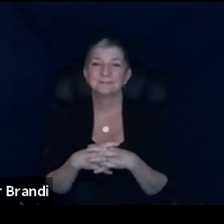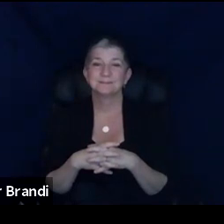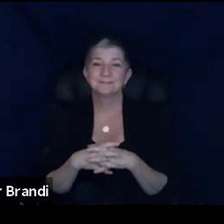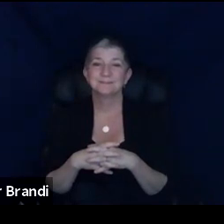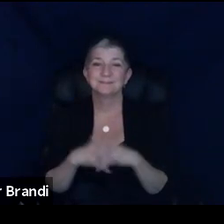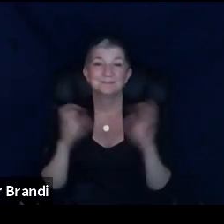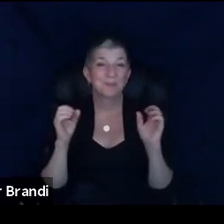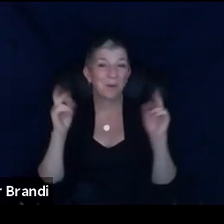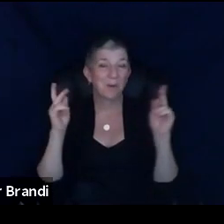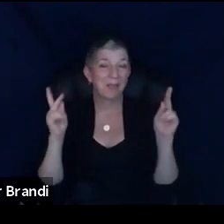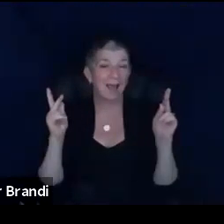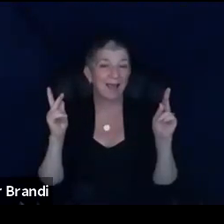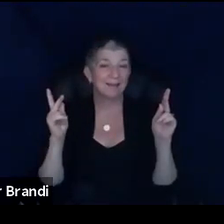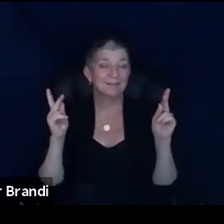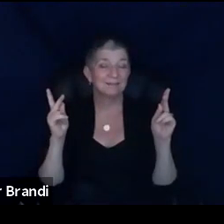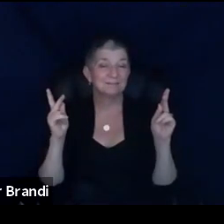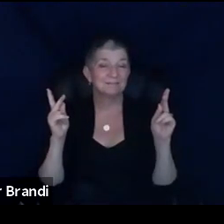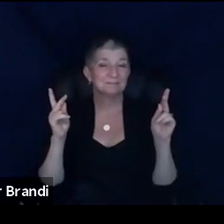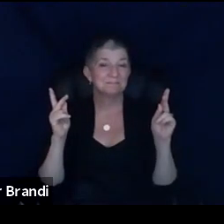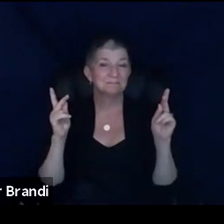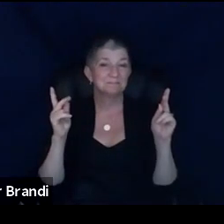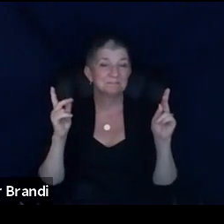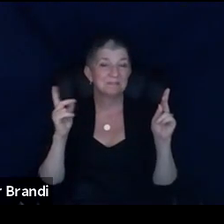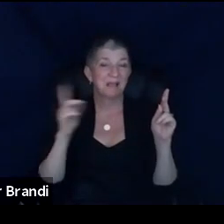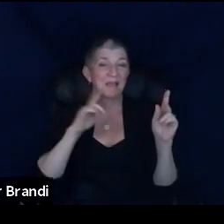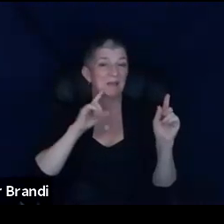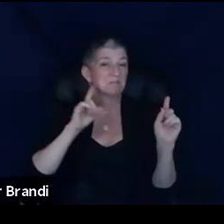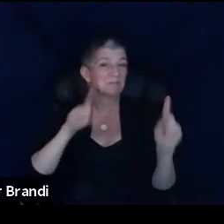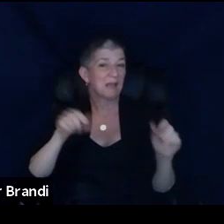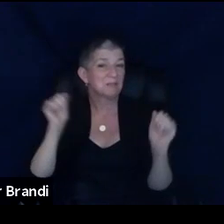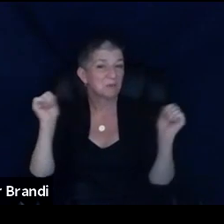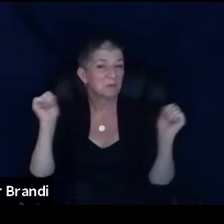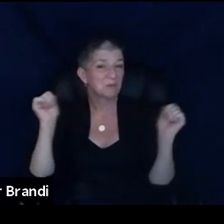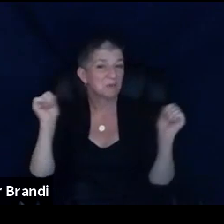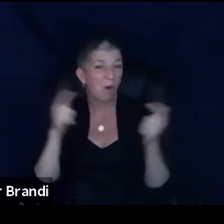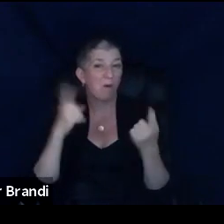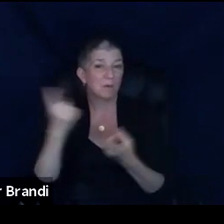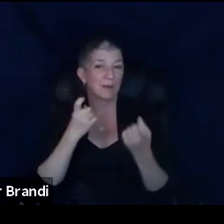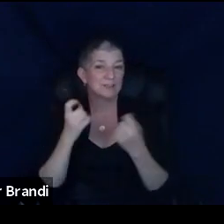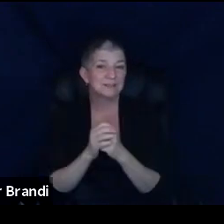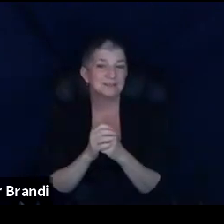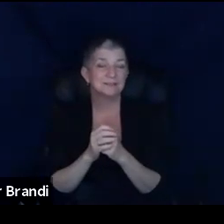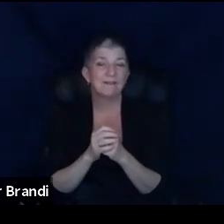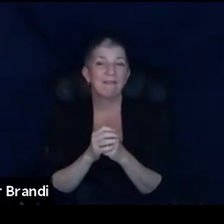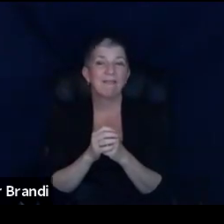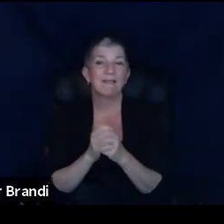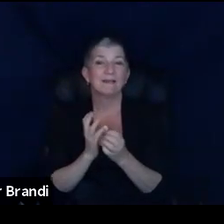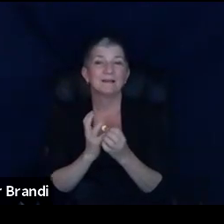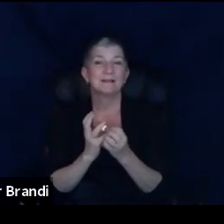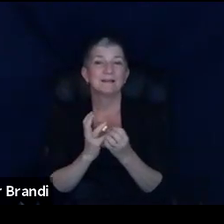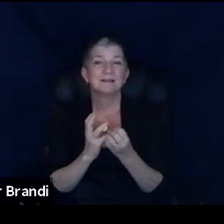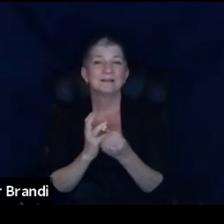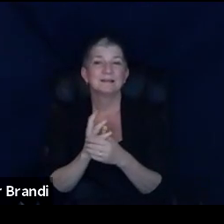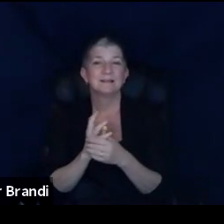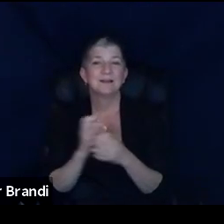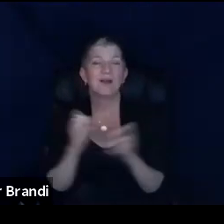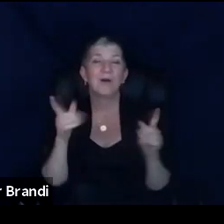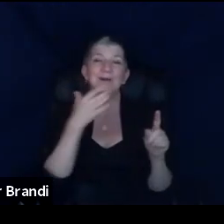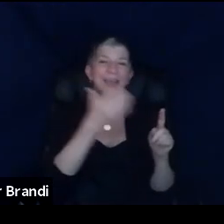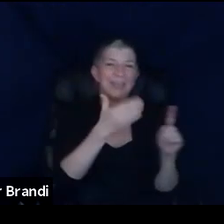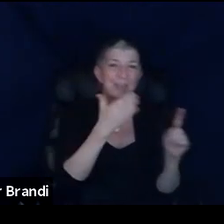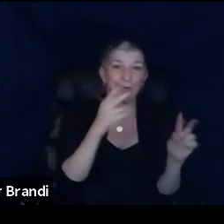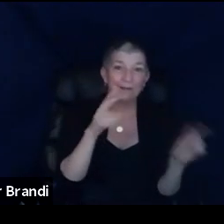Okay, it looks like we've addressed the questions in chat and we've talked about, oh, okay, that was a thank